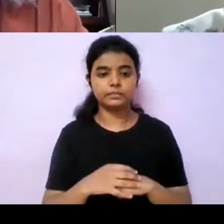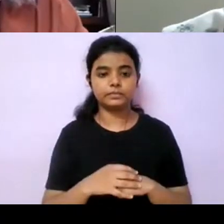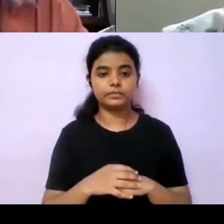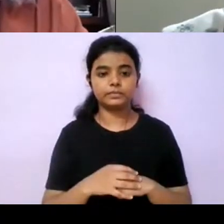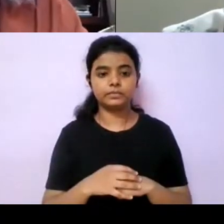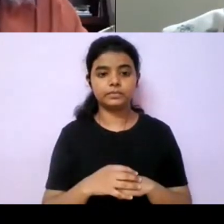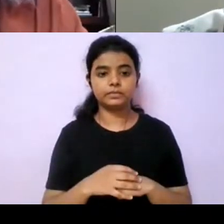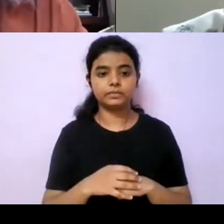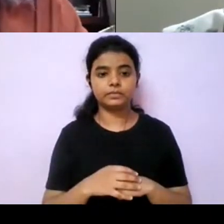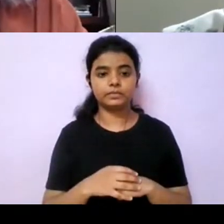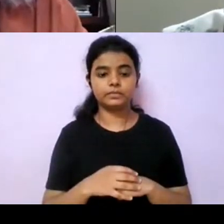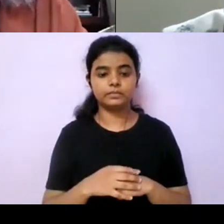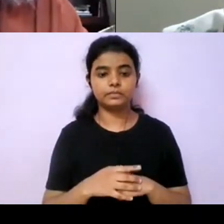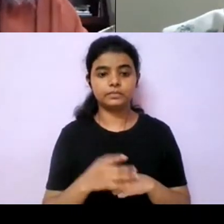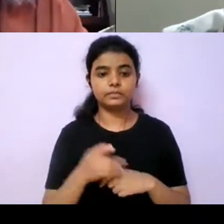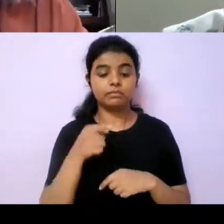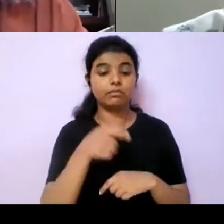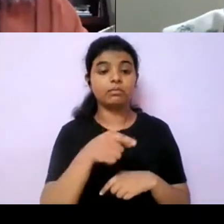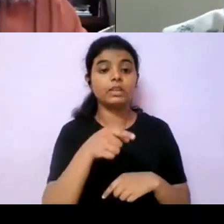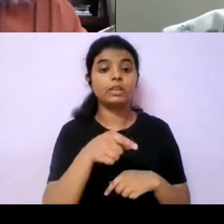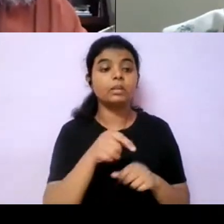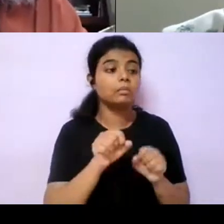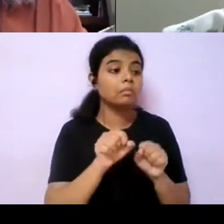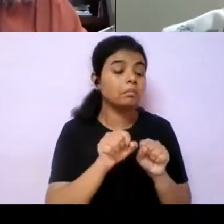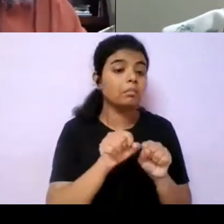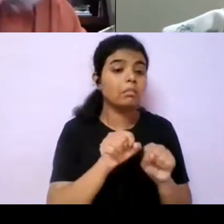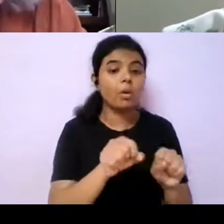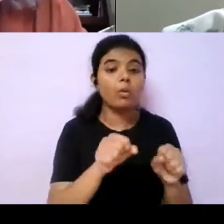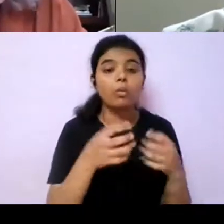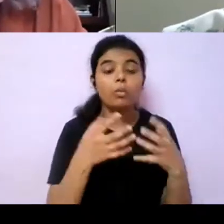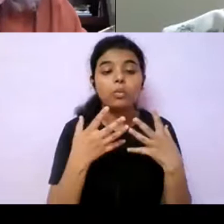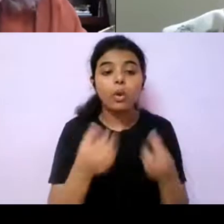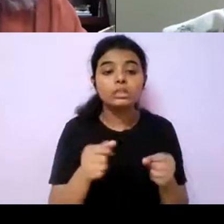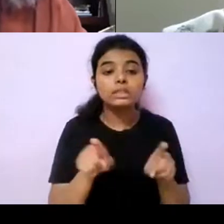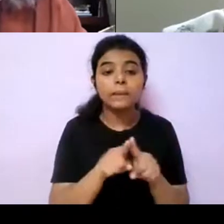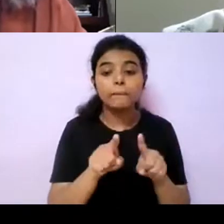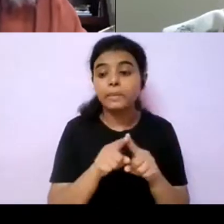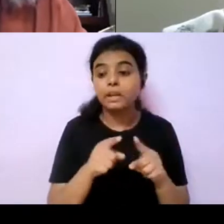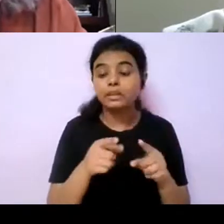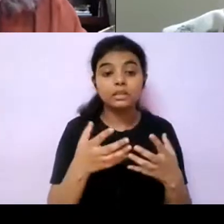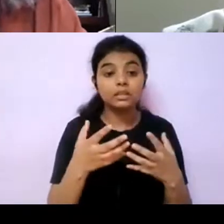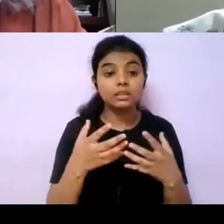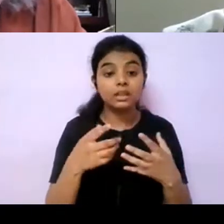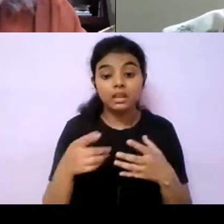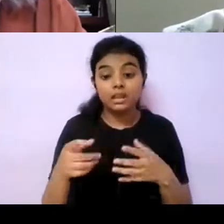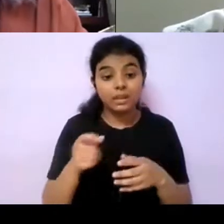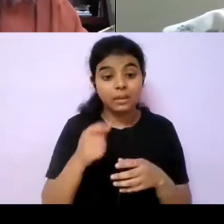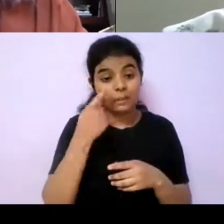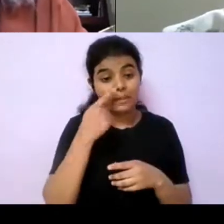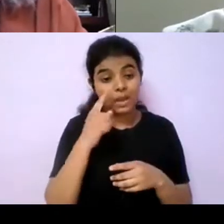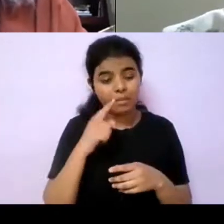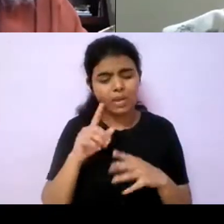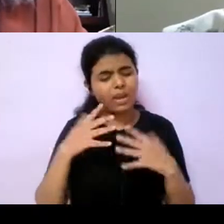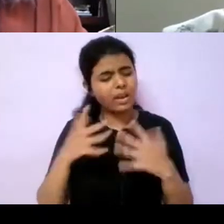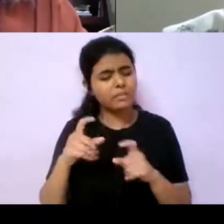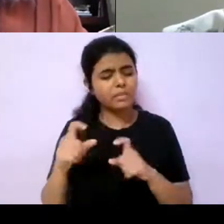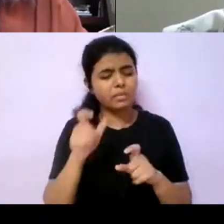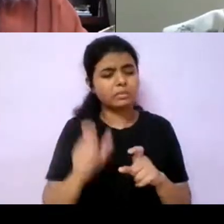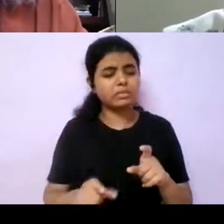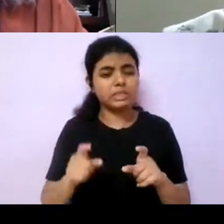There one might have to act in ways that look overprotective, but may not really be, if